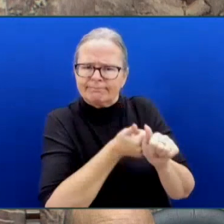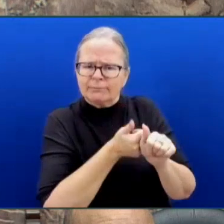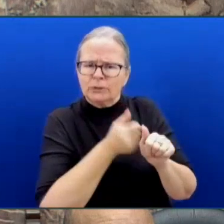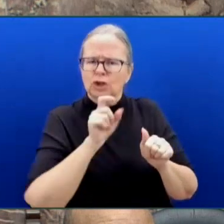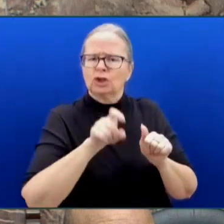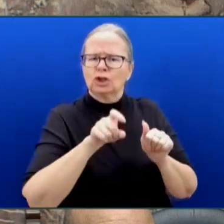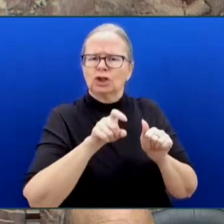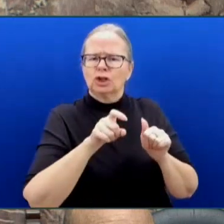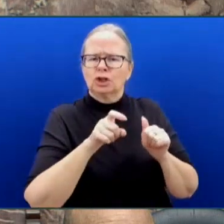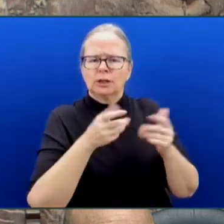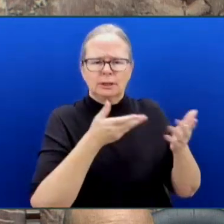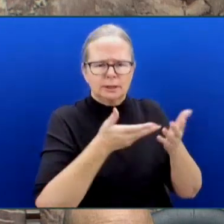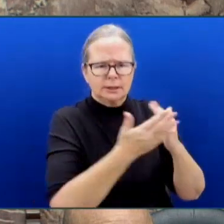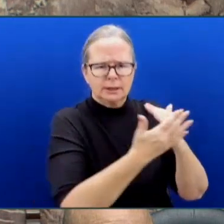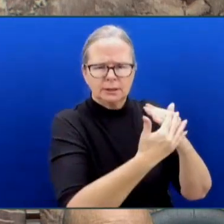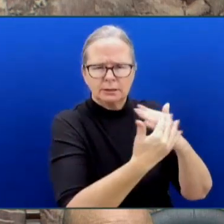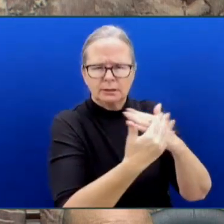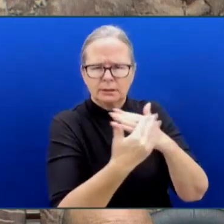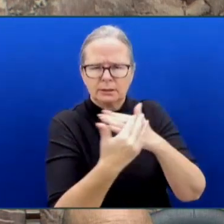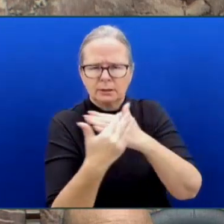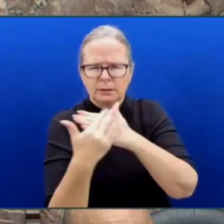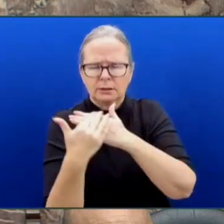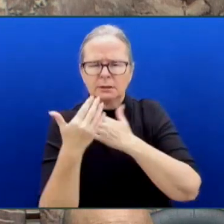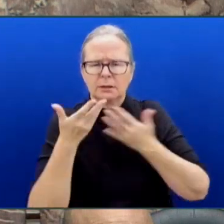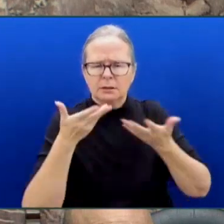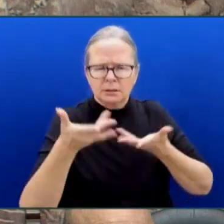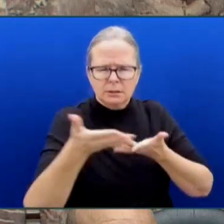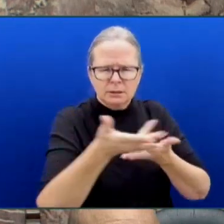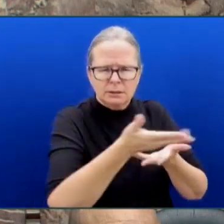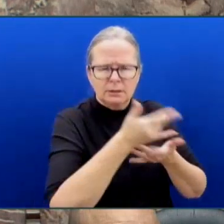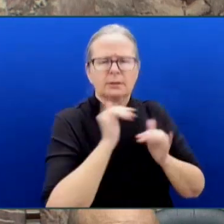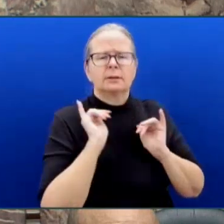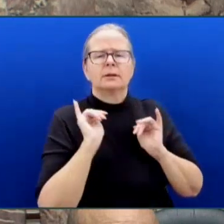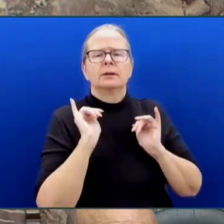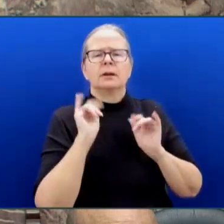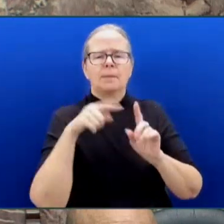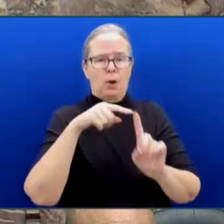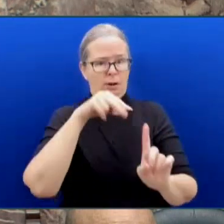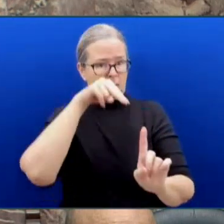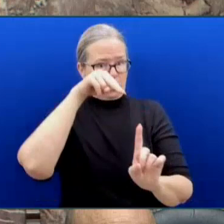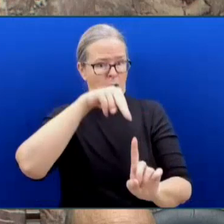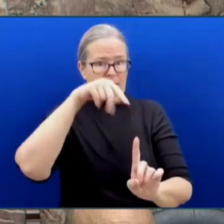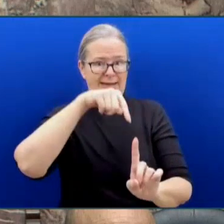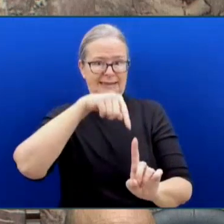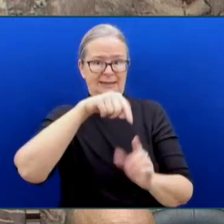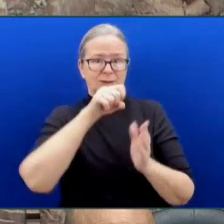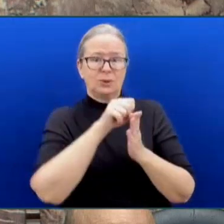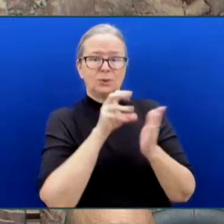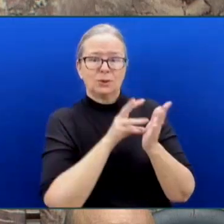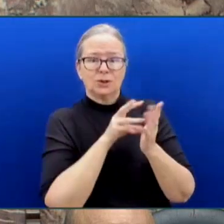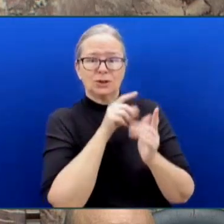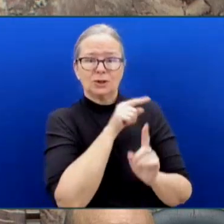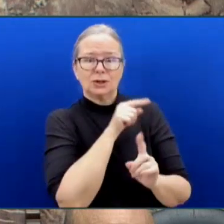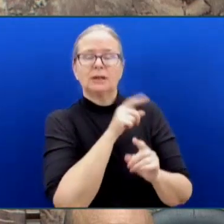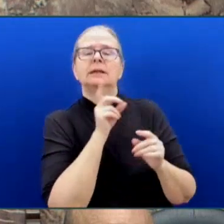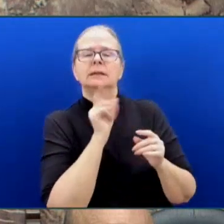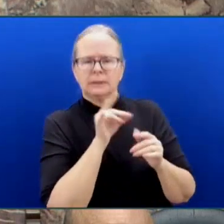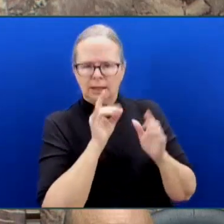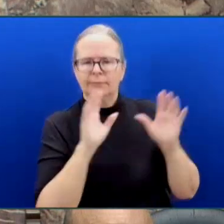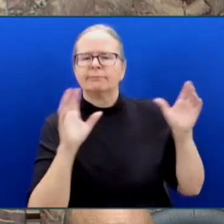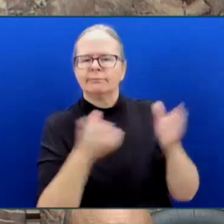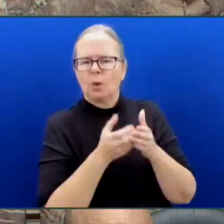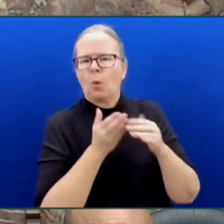the oversight of all social workers in British Columbia that included over 200 participants in 32 sessions with 1,700